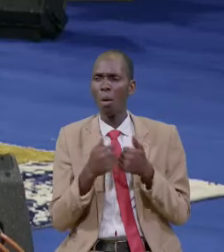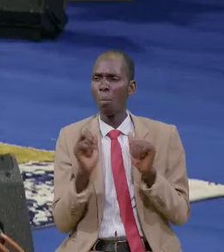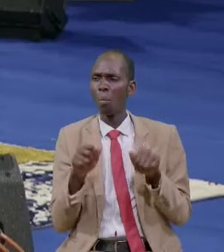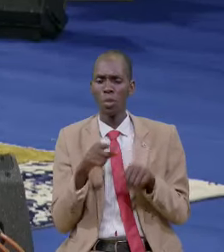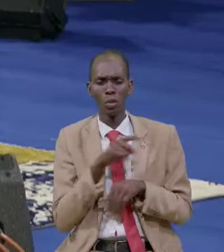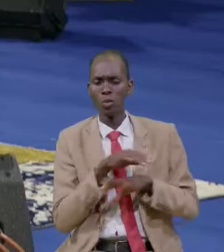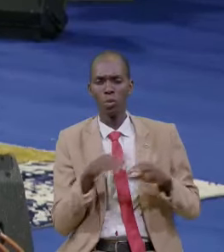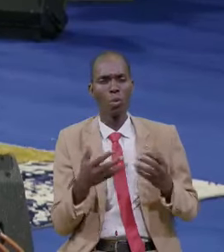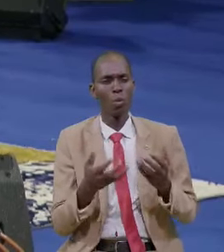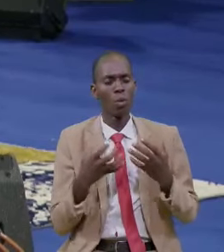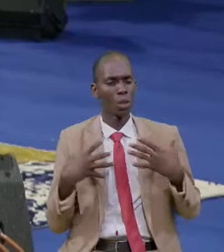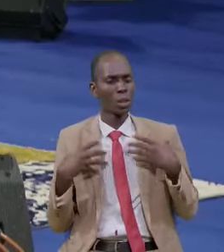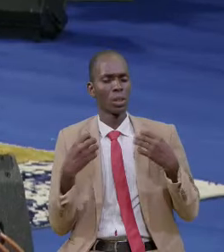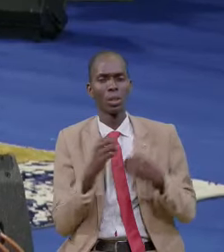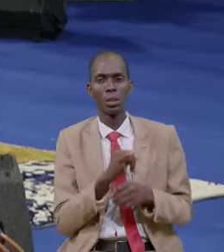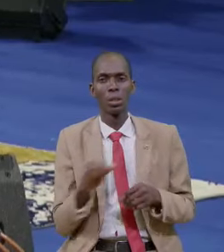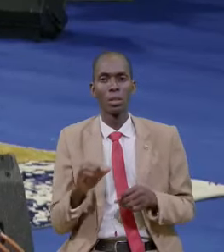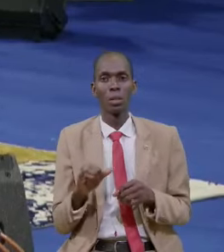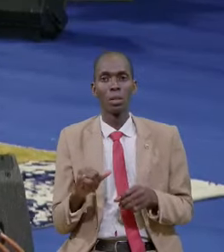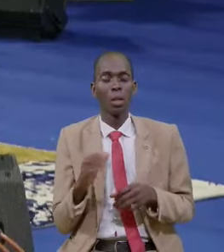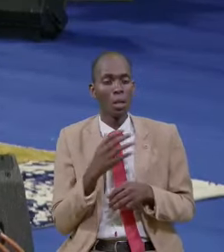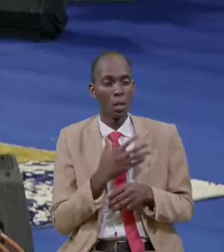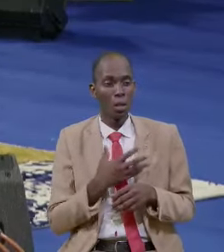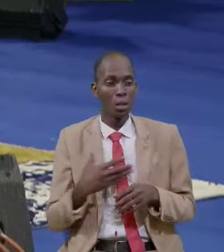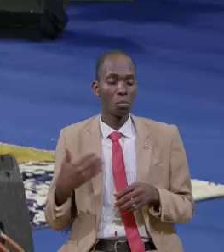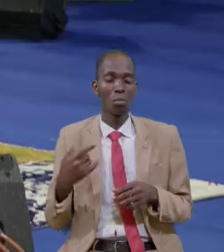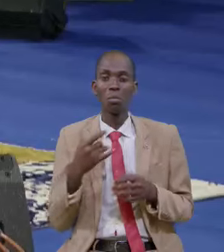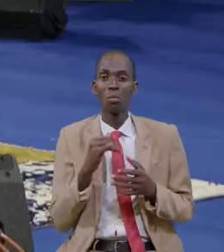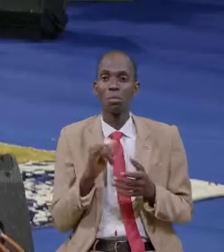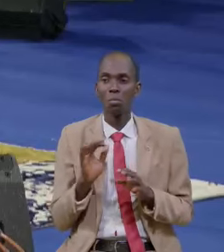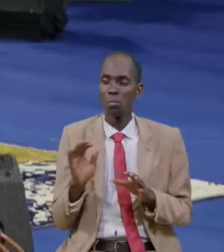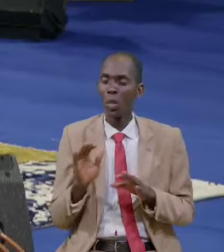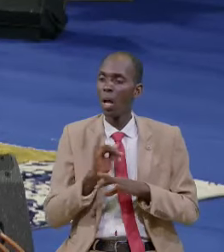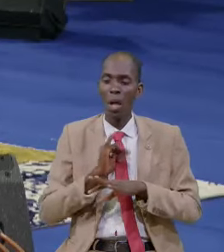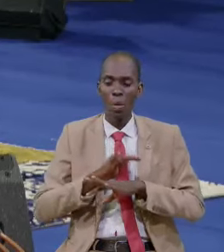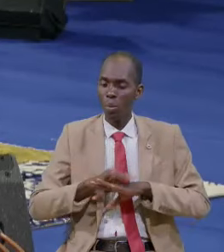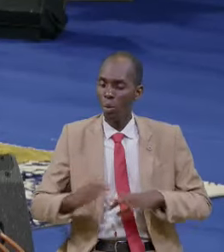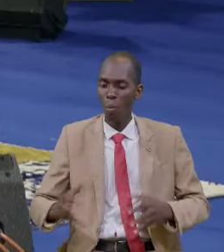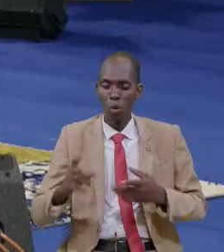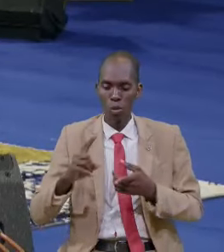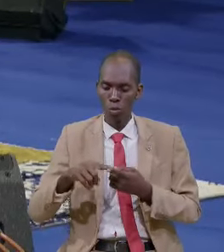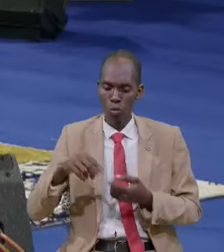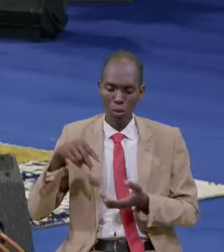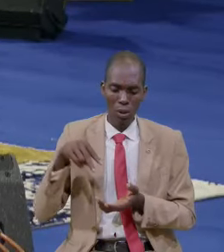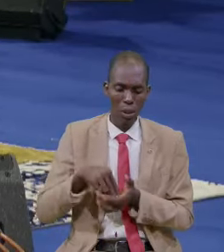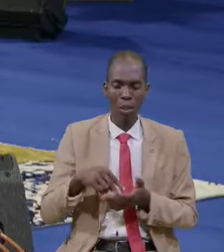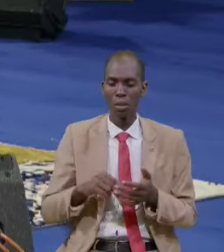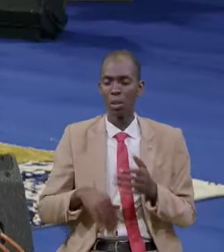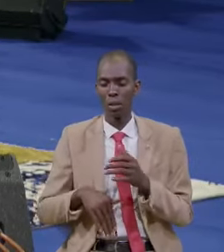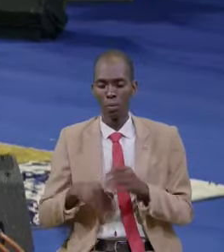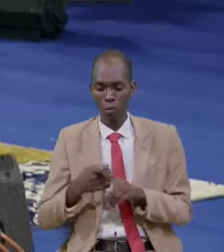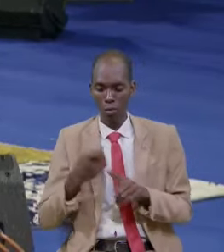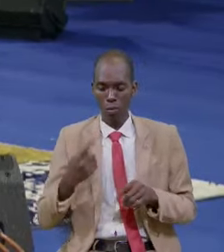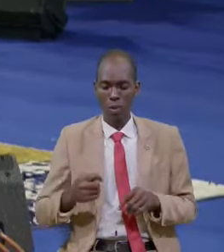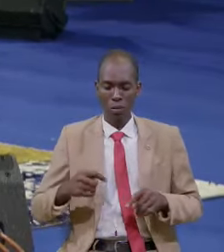healing? Don't lay hands on me. I don't want to get up from the wheelchair. Why?